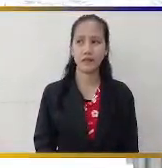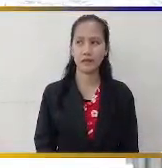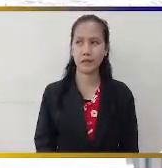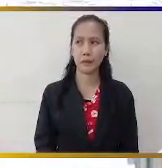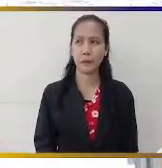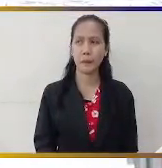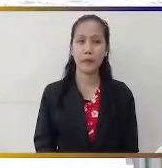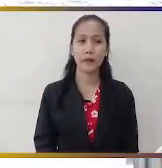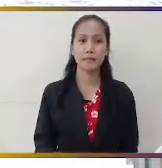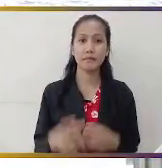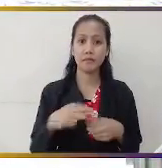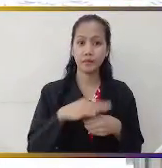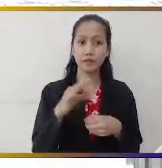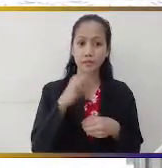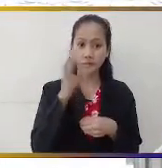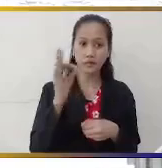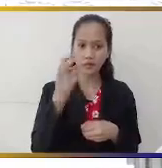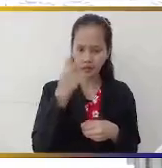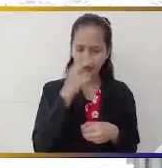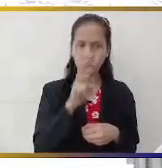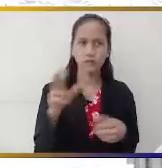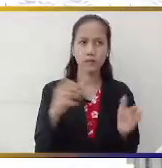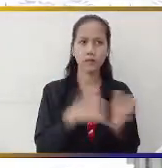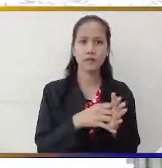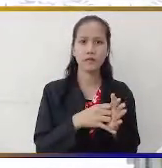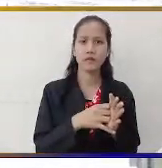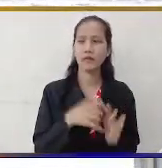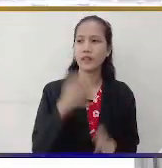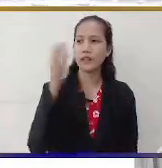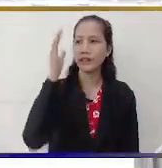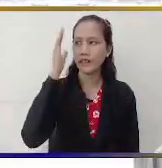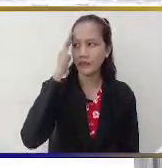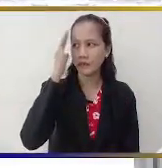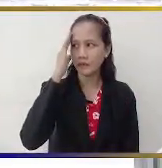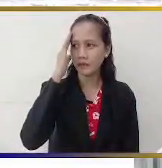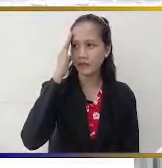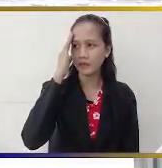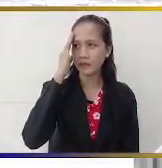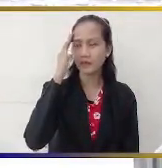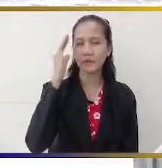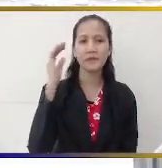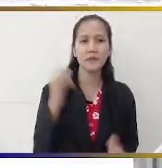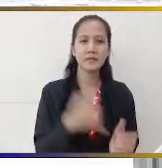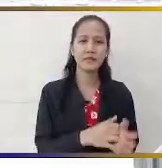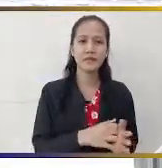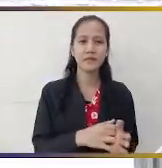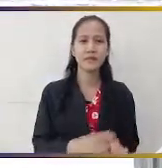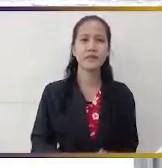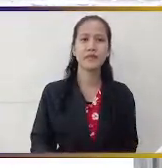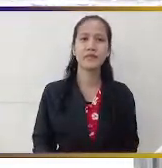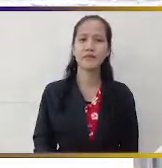Experientially, I've seen it. I know that from looking at nature. Oh,